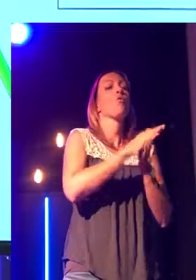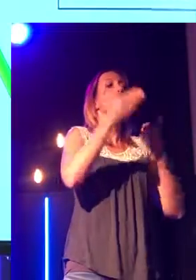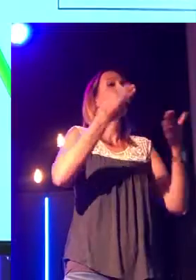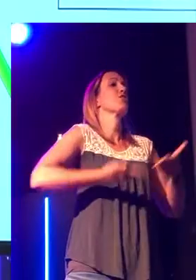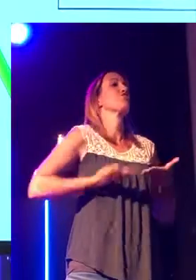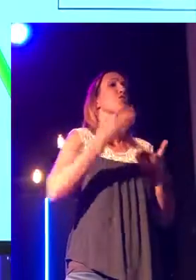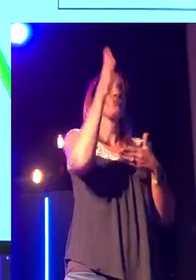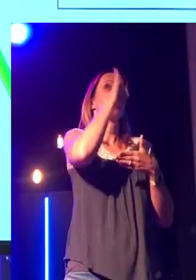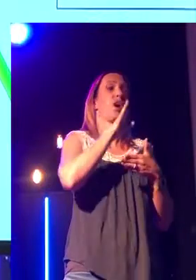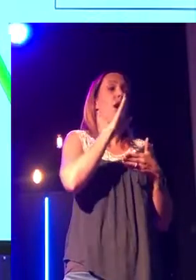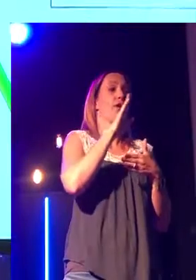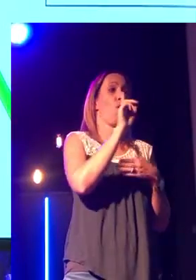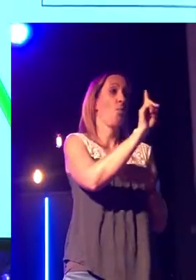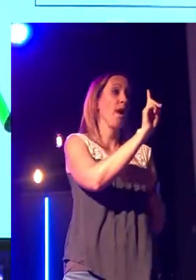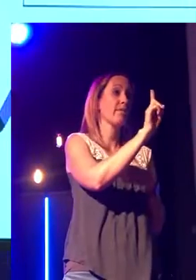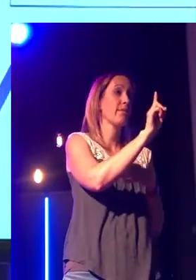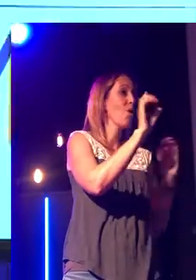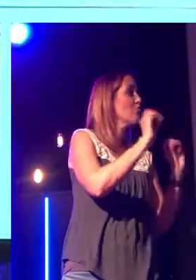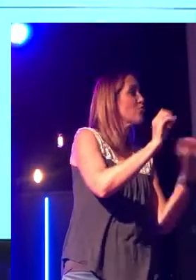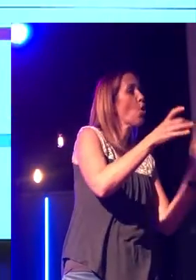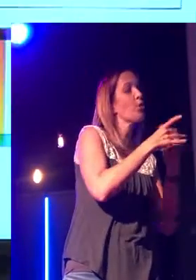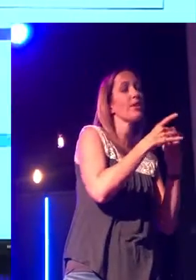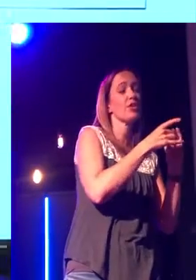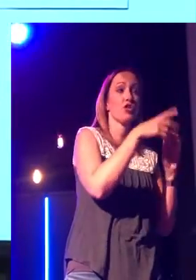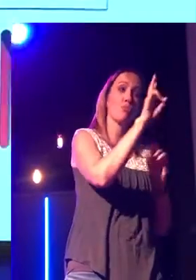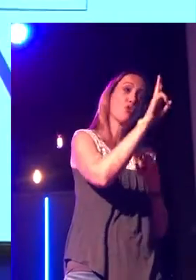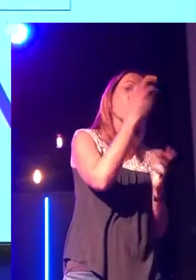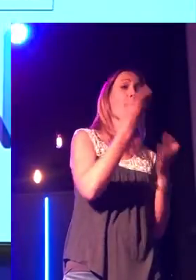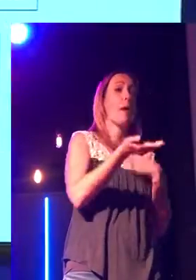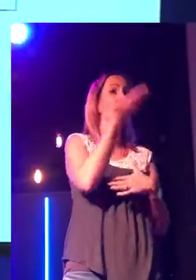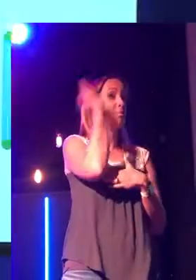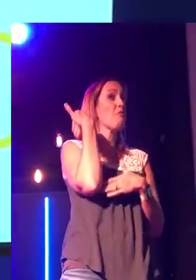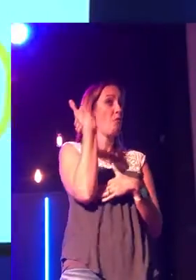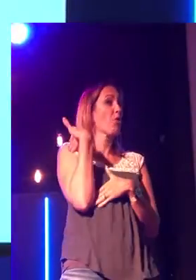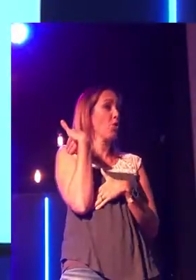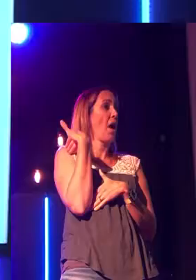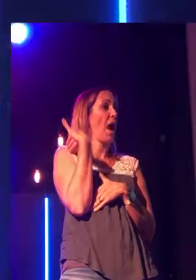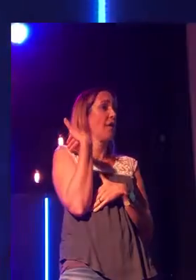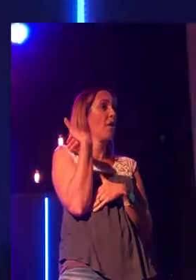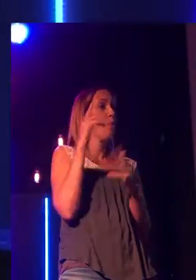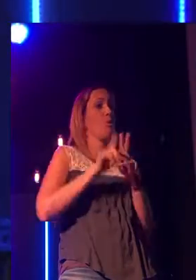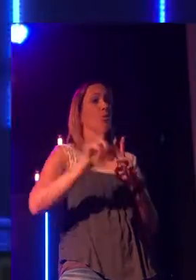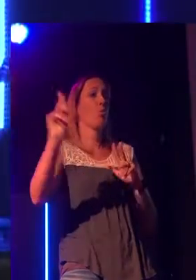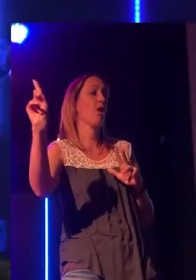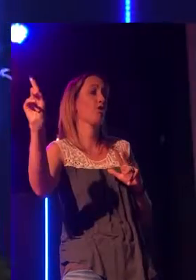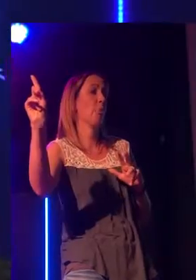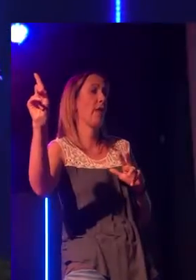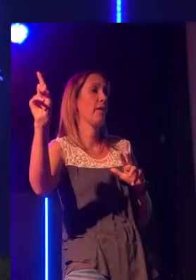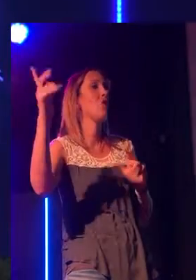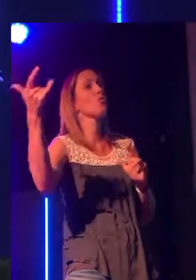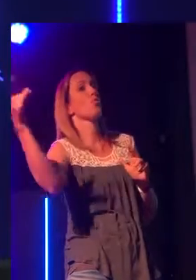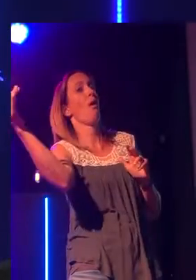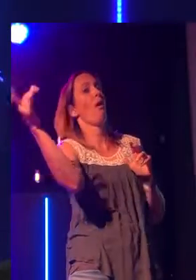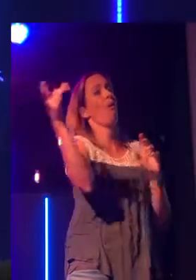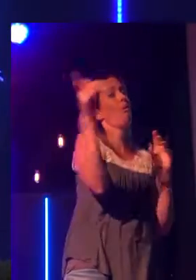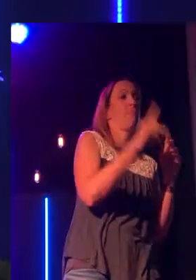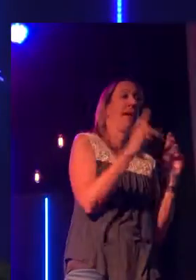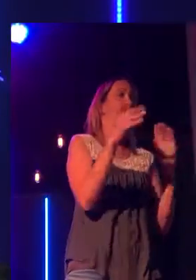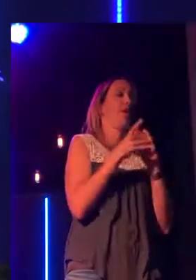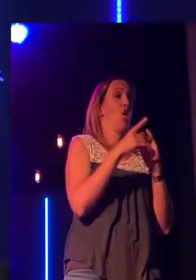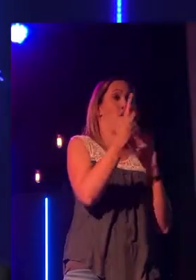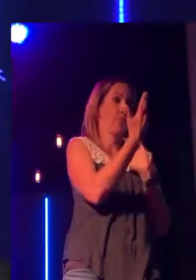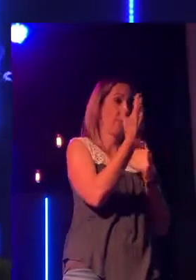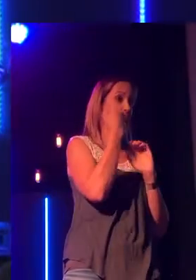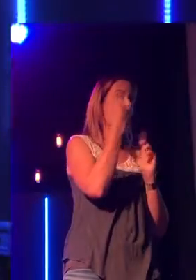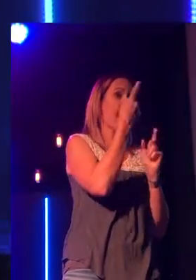to Him right now. One, you don't have a relationship with God. Two, maybe you did at one point, but you've walked away. But you want to this morning. Three, if